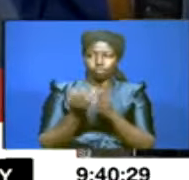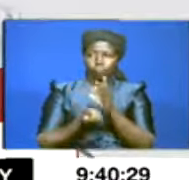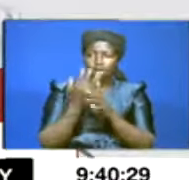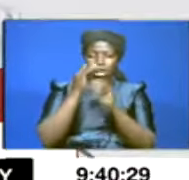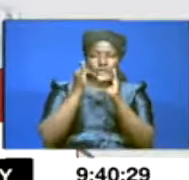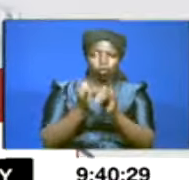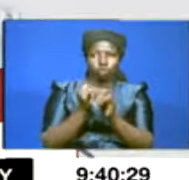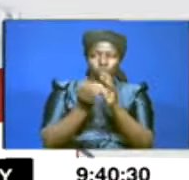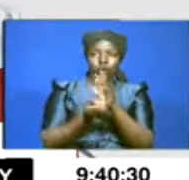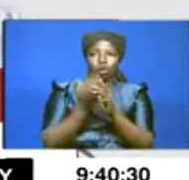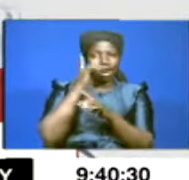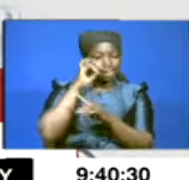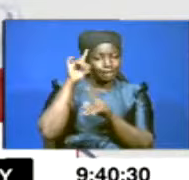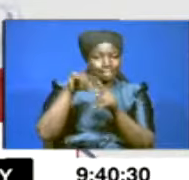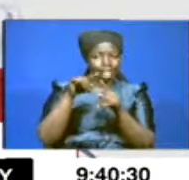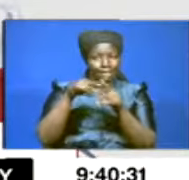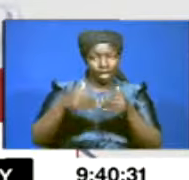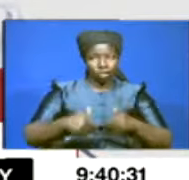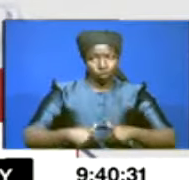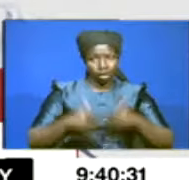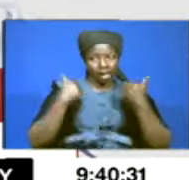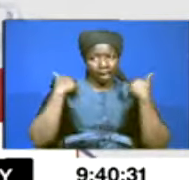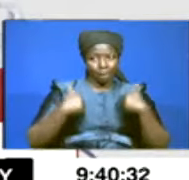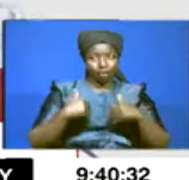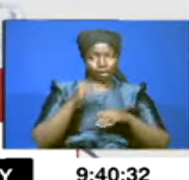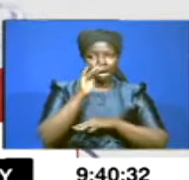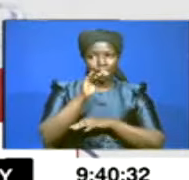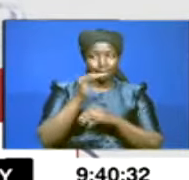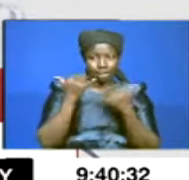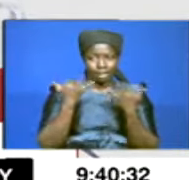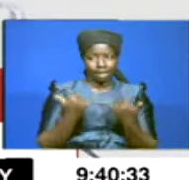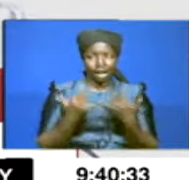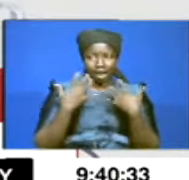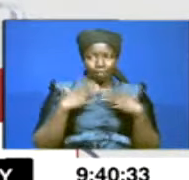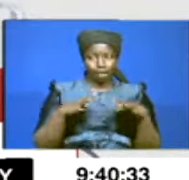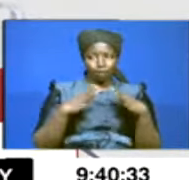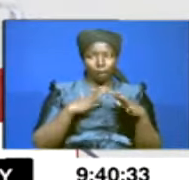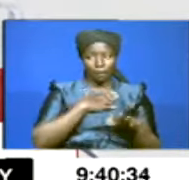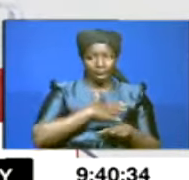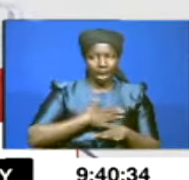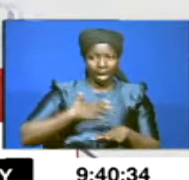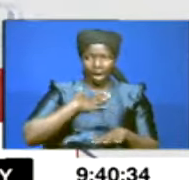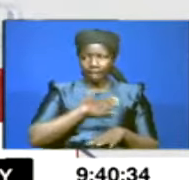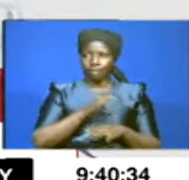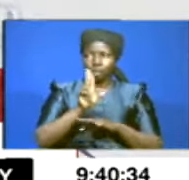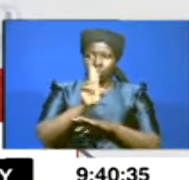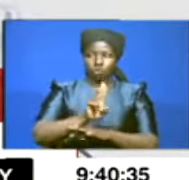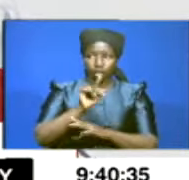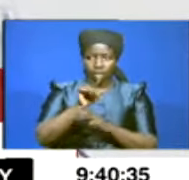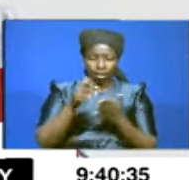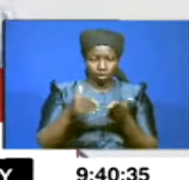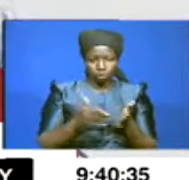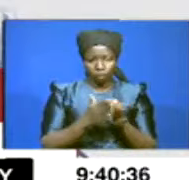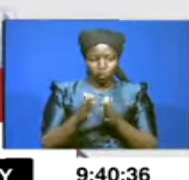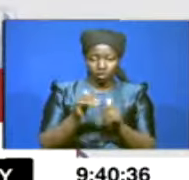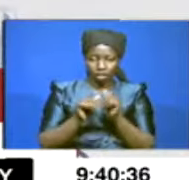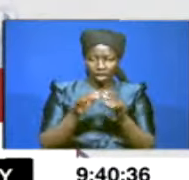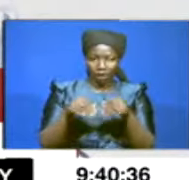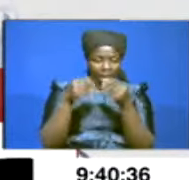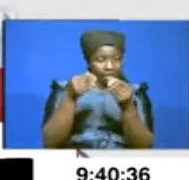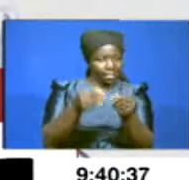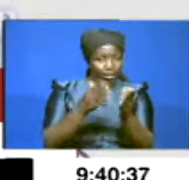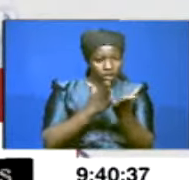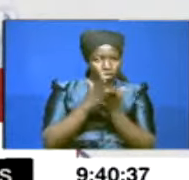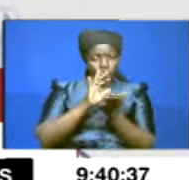the youth. I'm urging young people, please take this opportunity that we are offering through Youth Fund